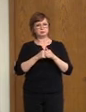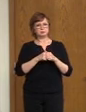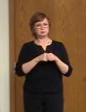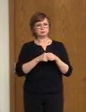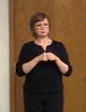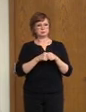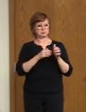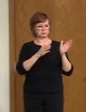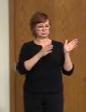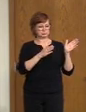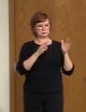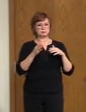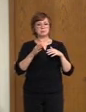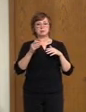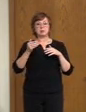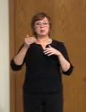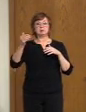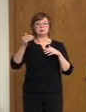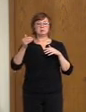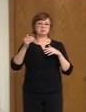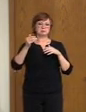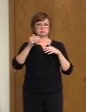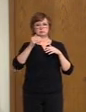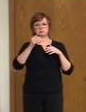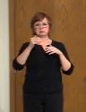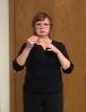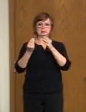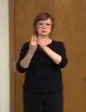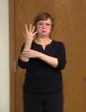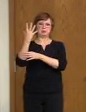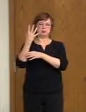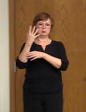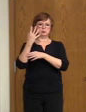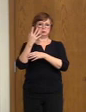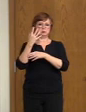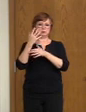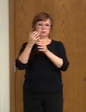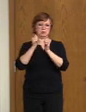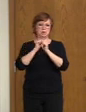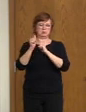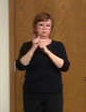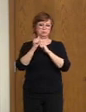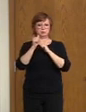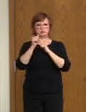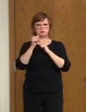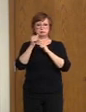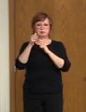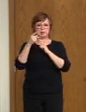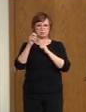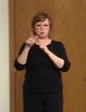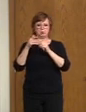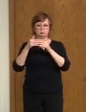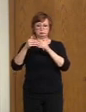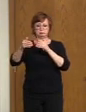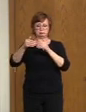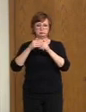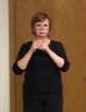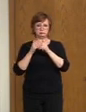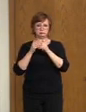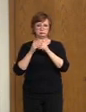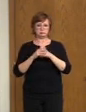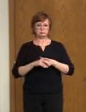second quarter, others at higher risk. So absolutely, we need to stay the course with our public health measures